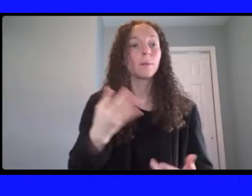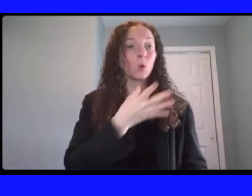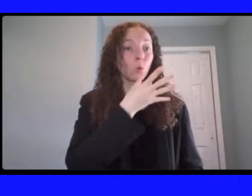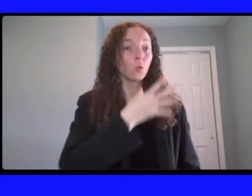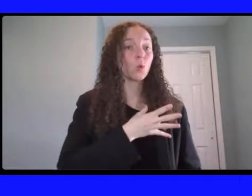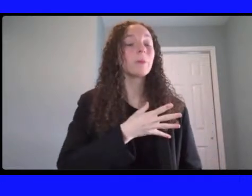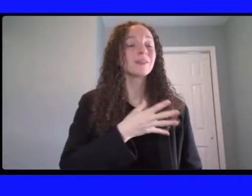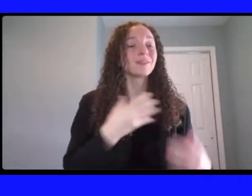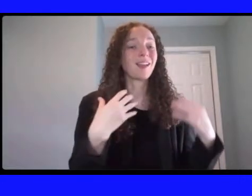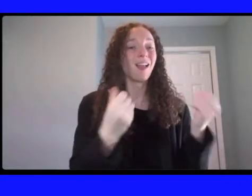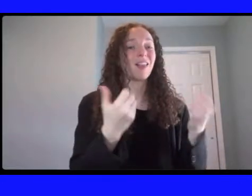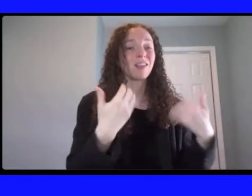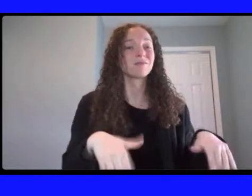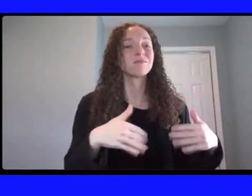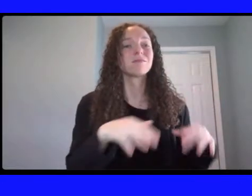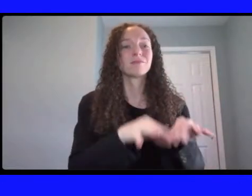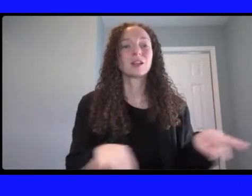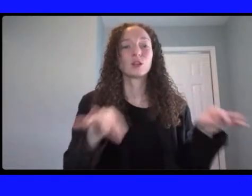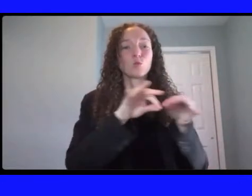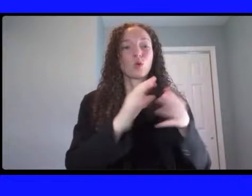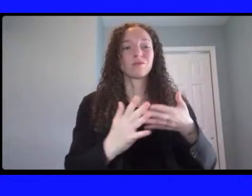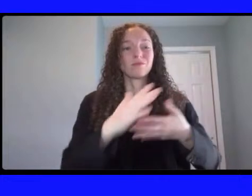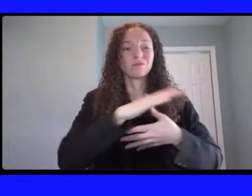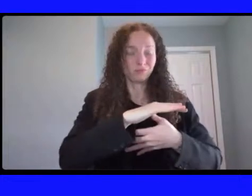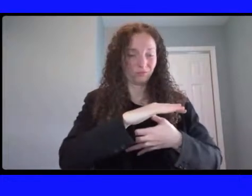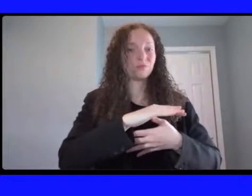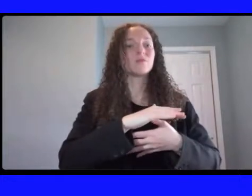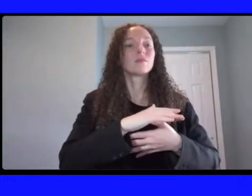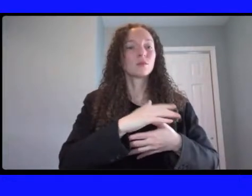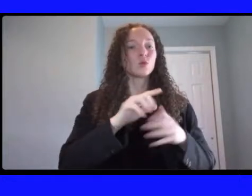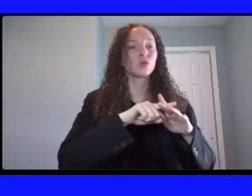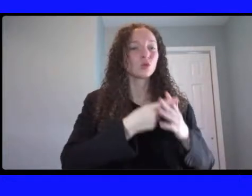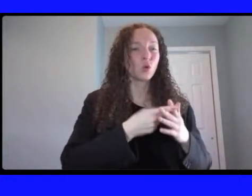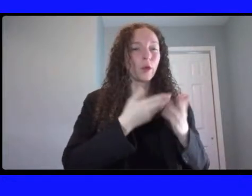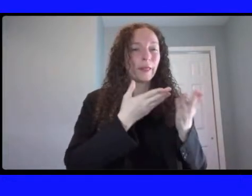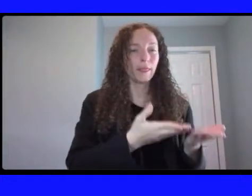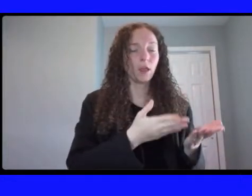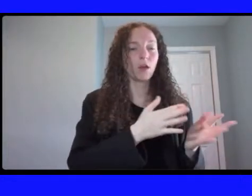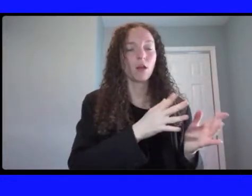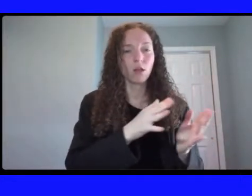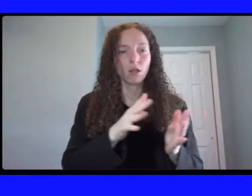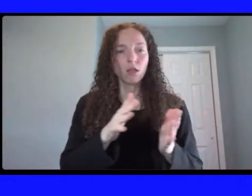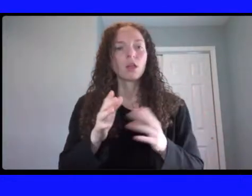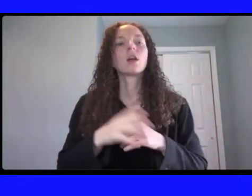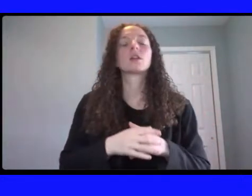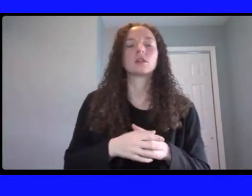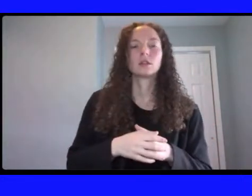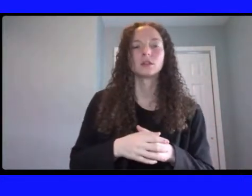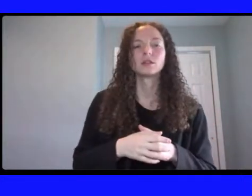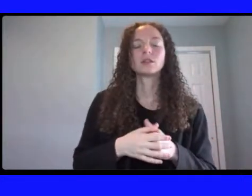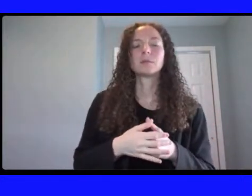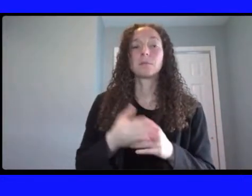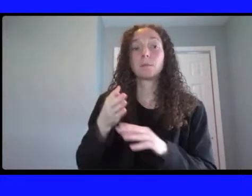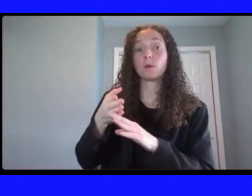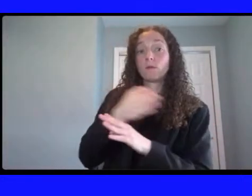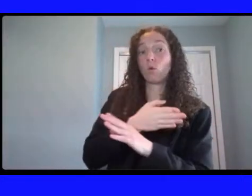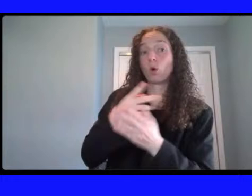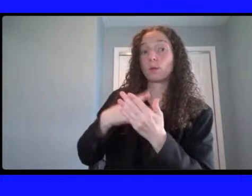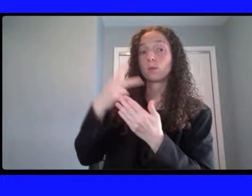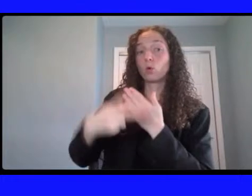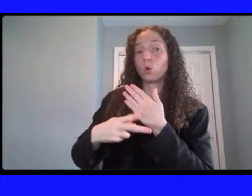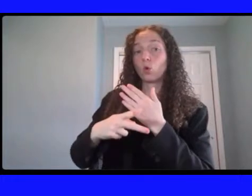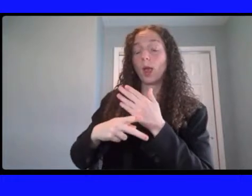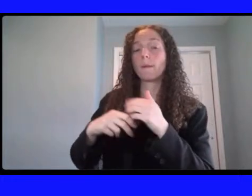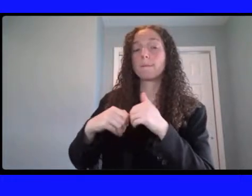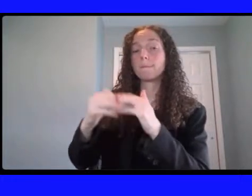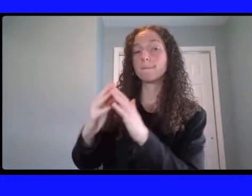of this program, and this worked especially well with what Wendy was developing in maternal medical home, was to take the analysis